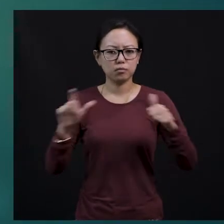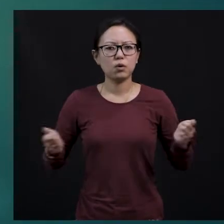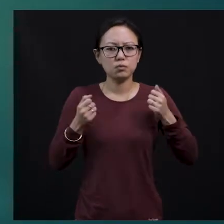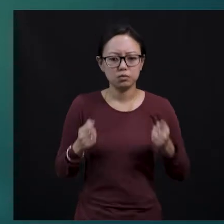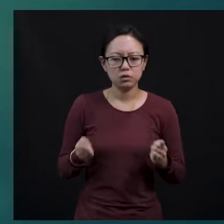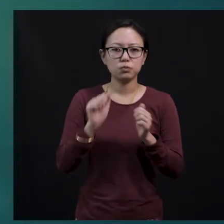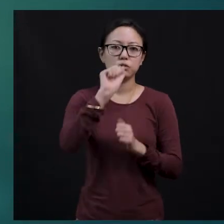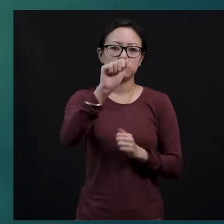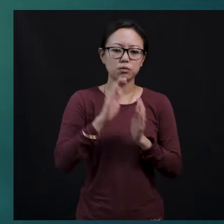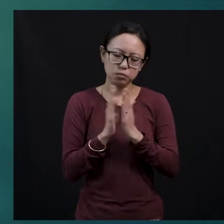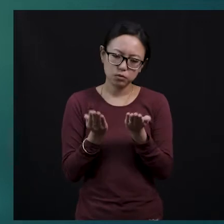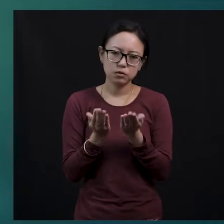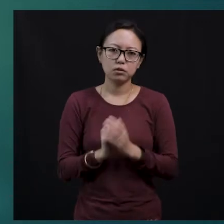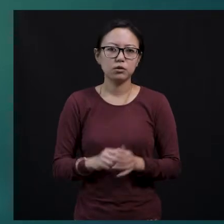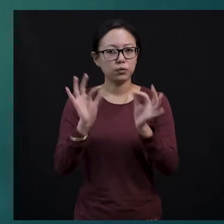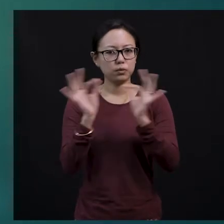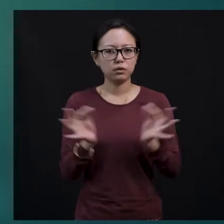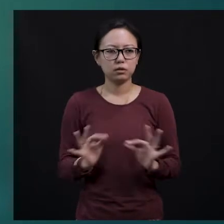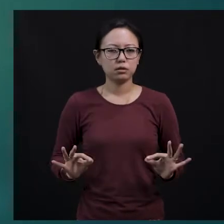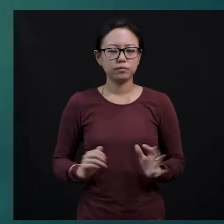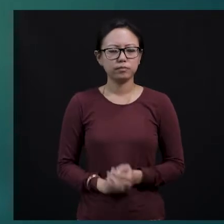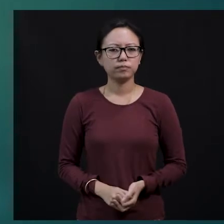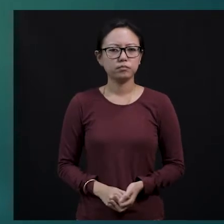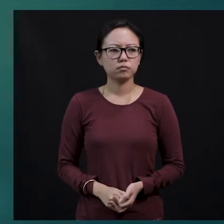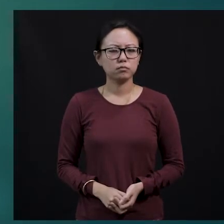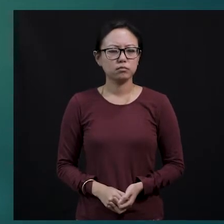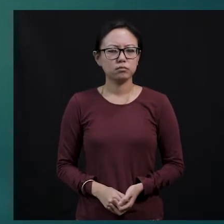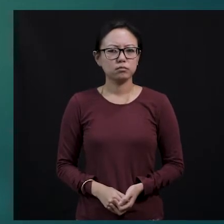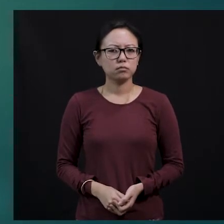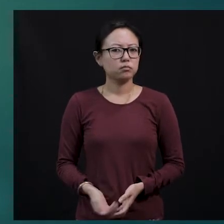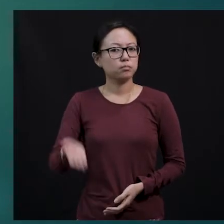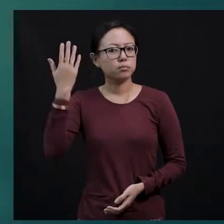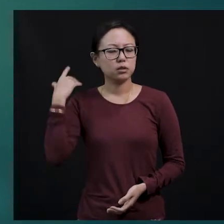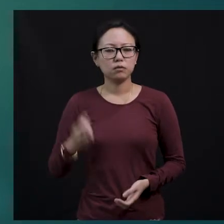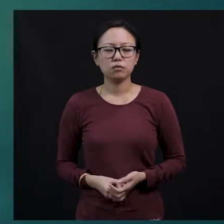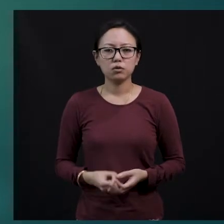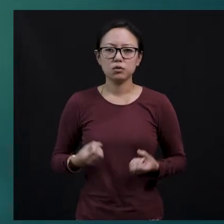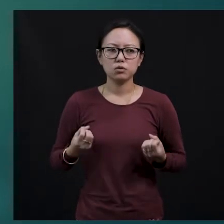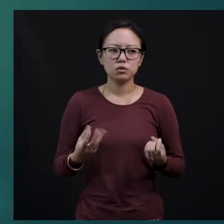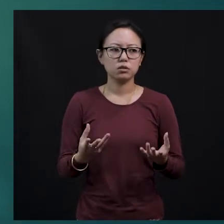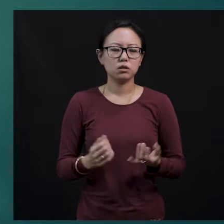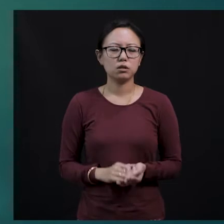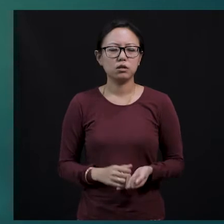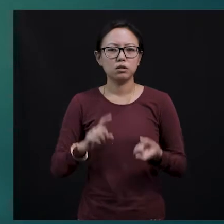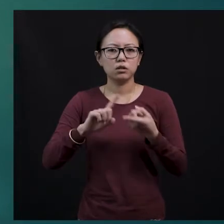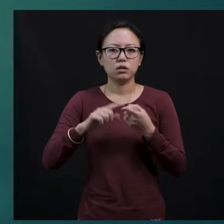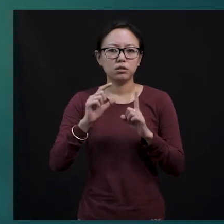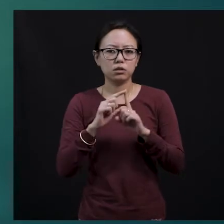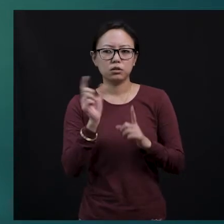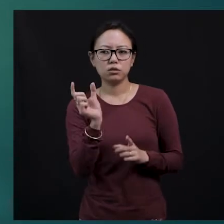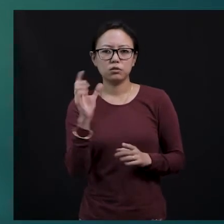textbook. So before we start with education and social